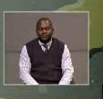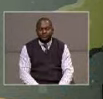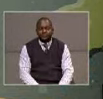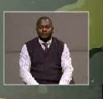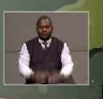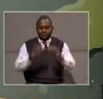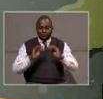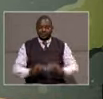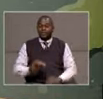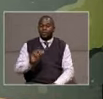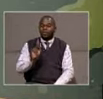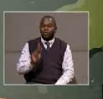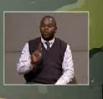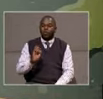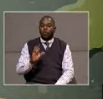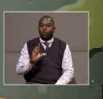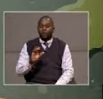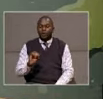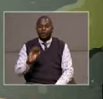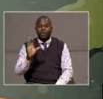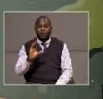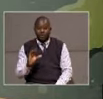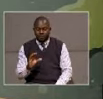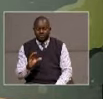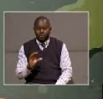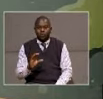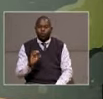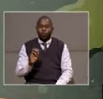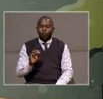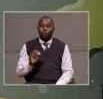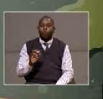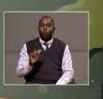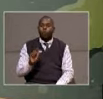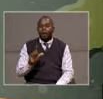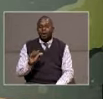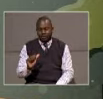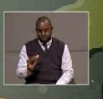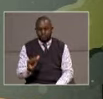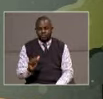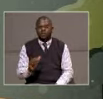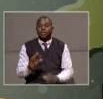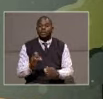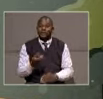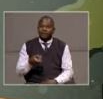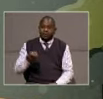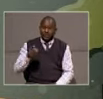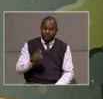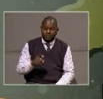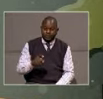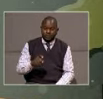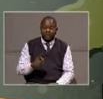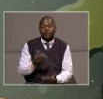Kole Resident District Commissioner Johanna Omara Olwenyi has decried the increasing cases of